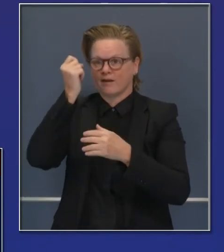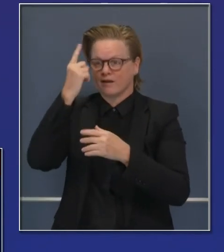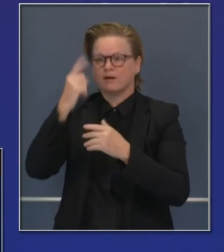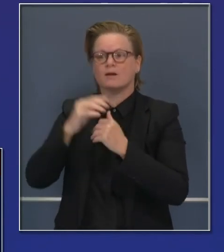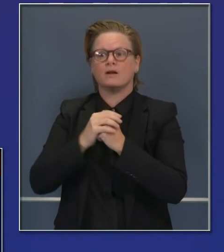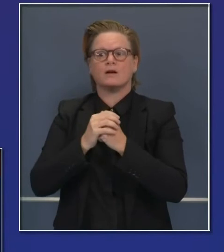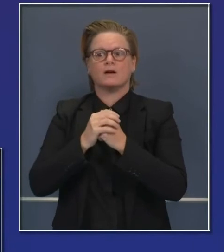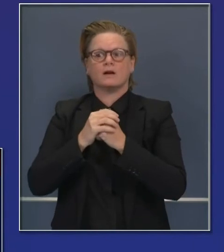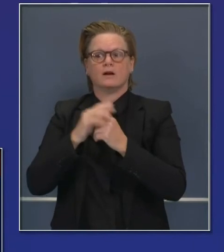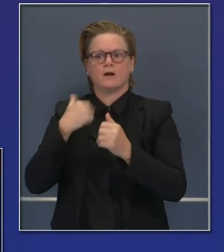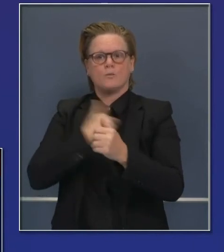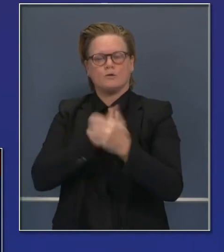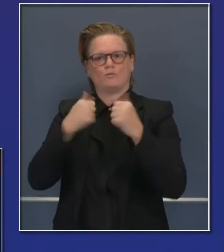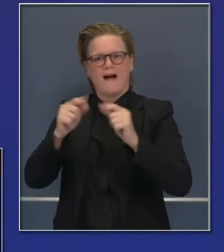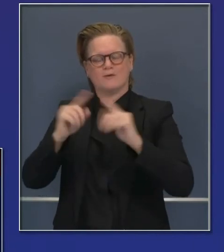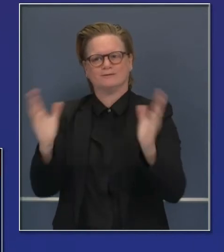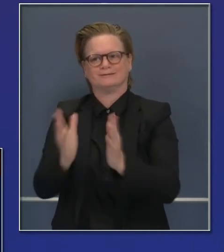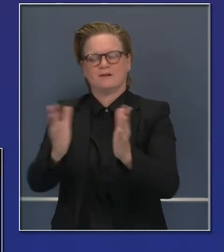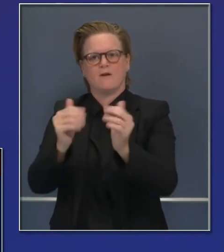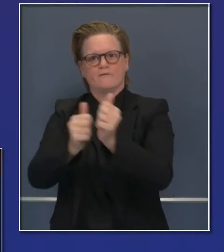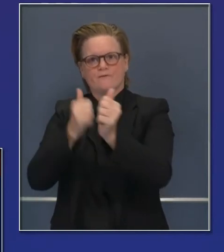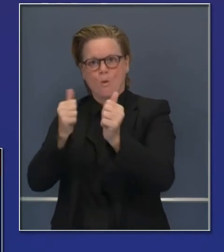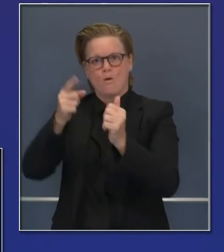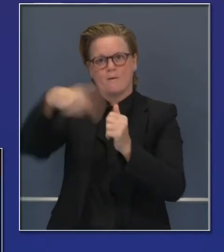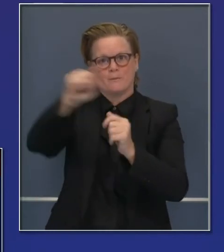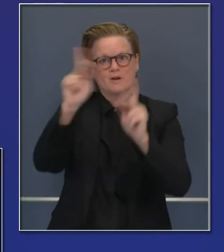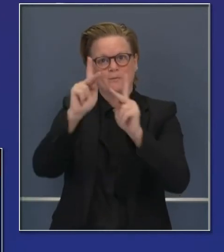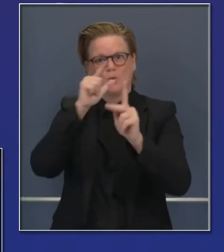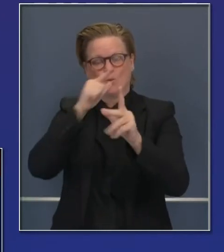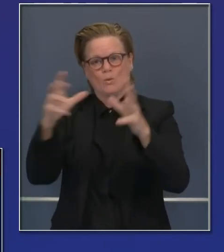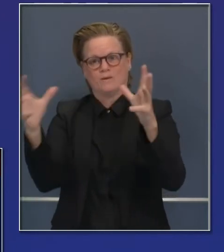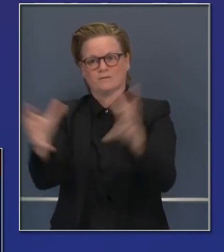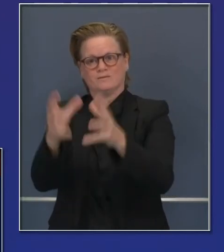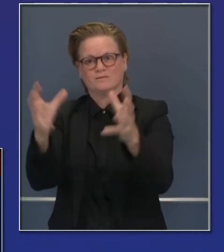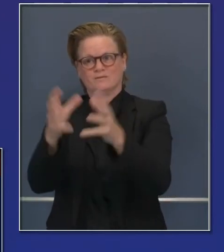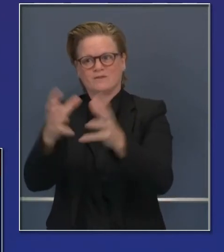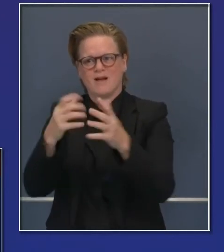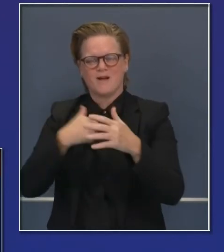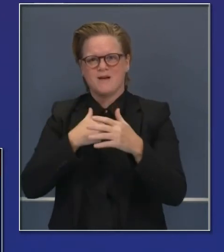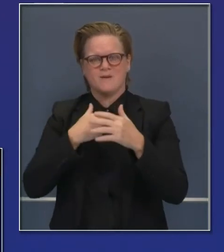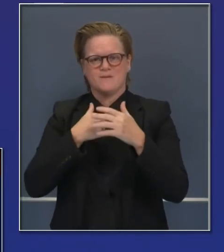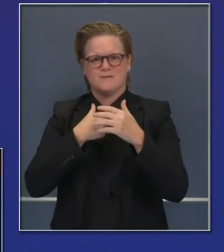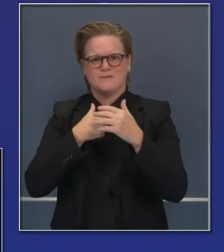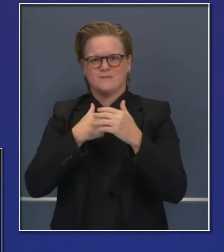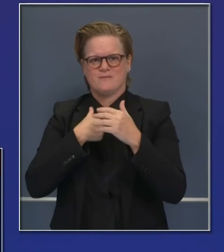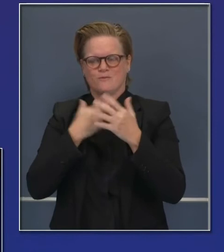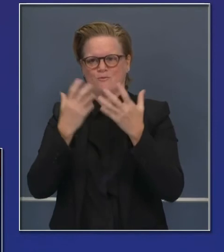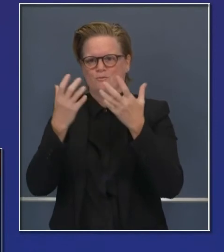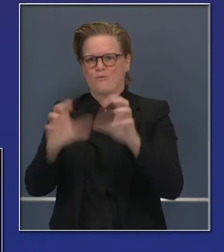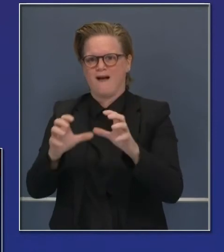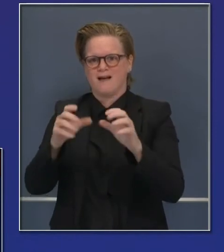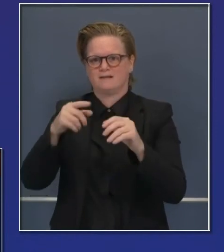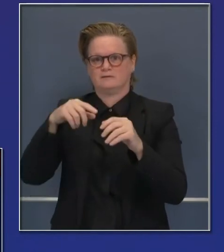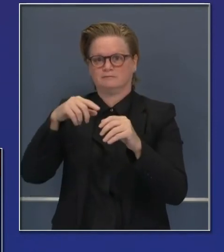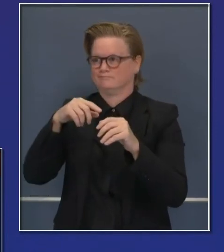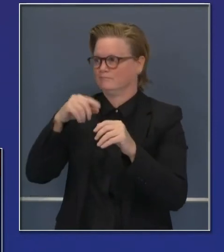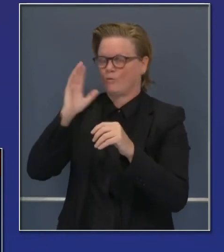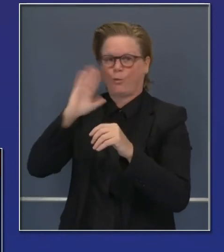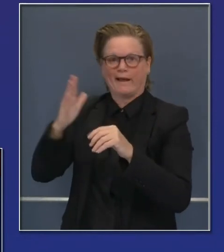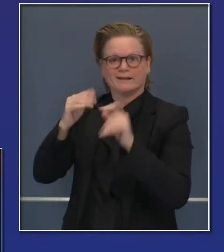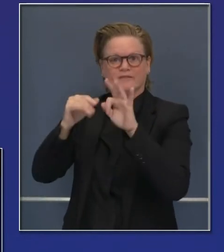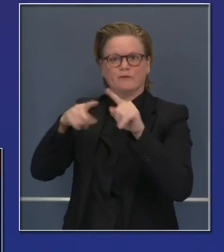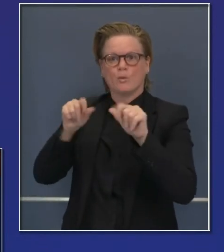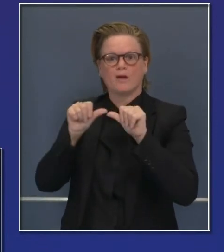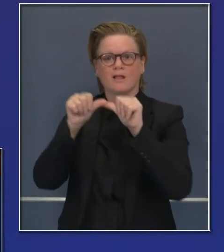retail. Too much of concentrated retail activity that actually would induce more mixing, not less. Thus, the decision by our